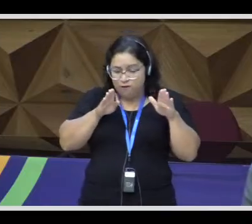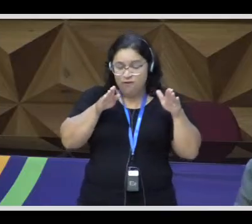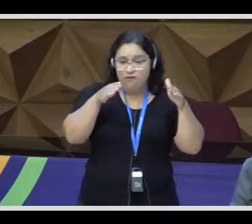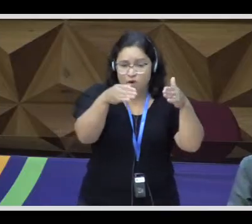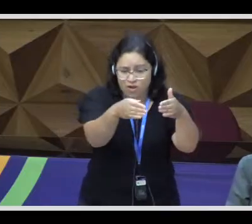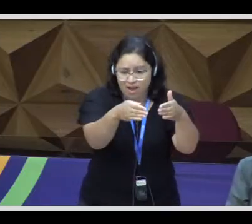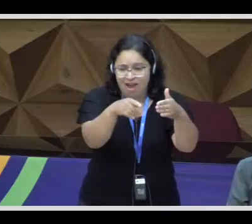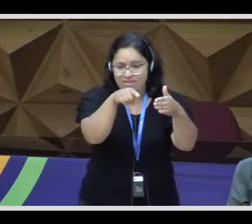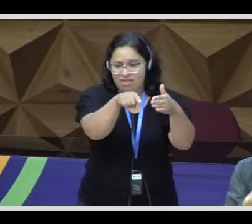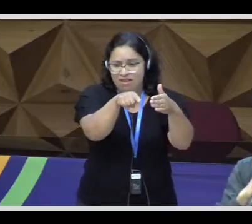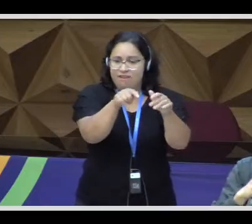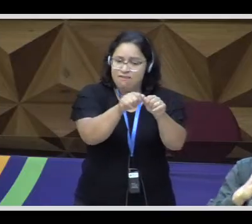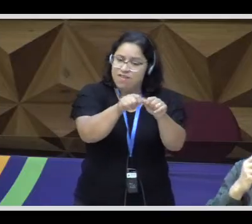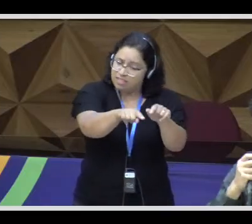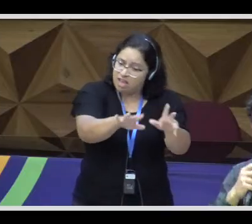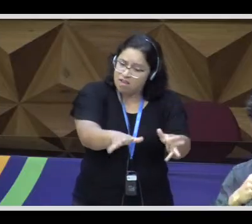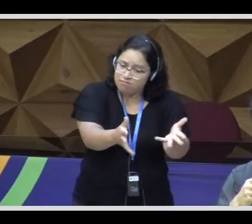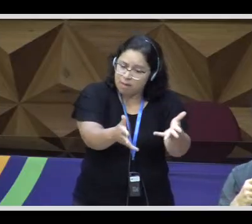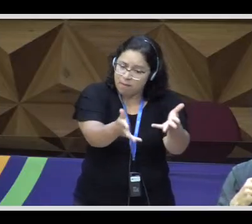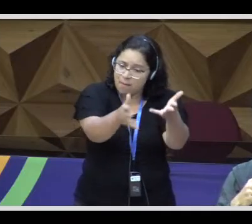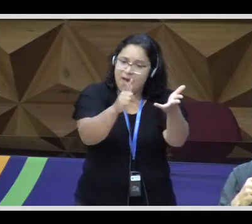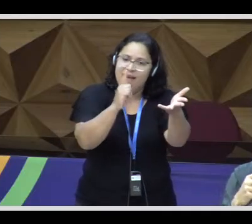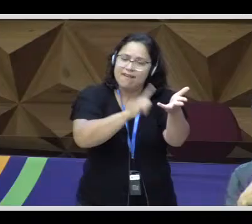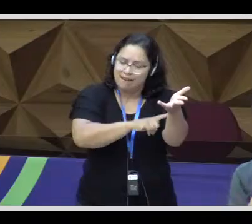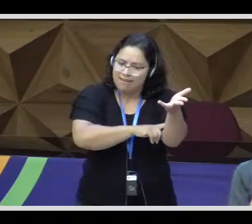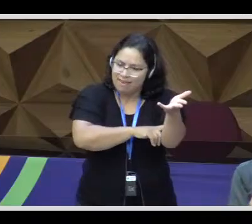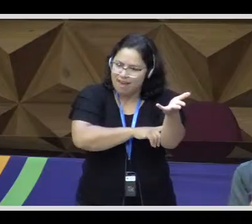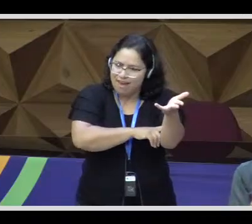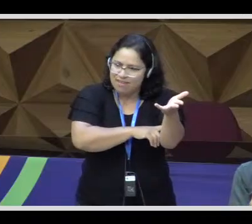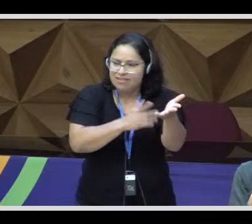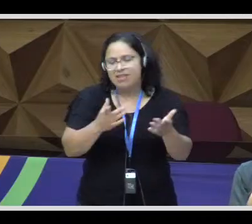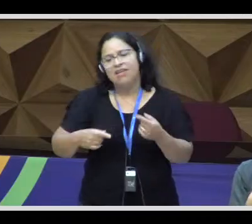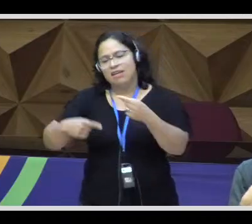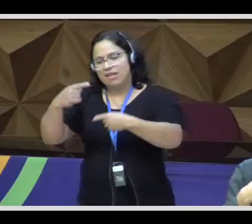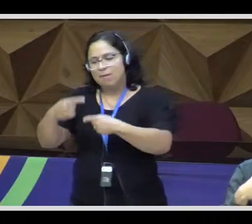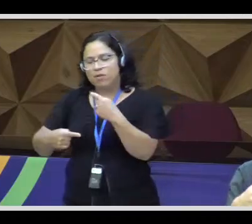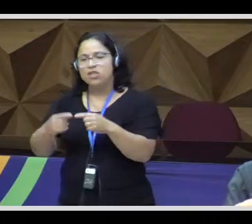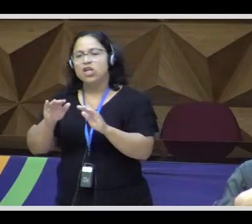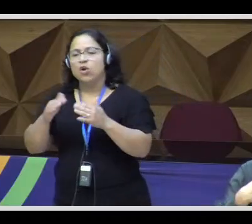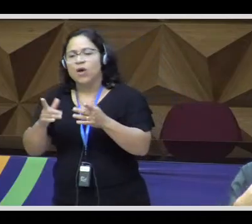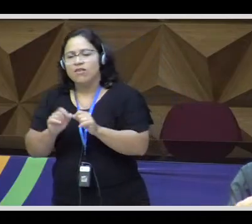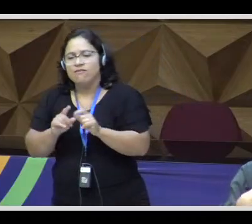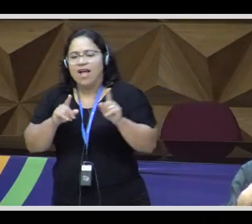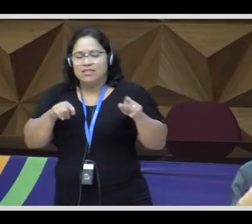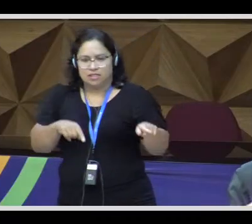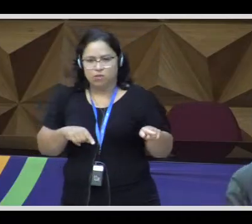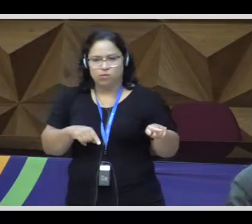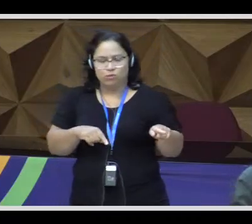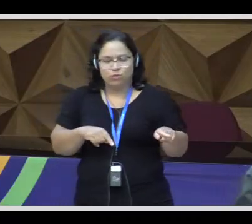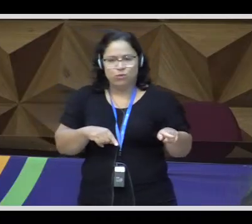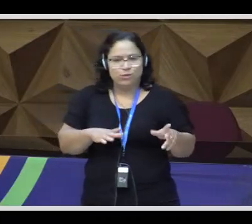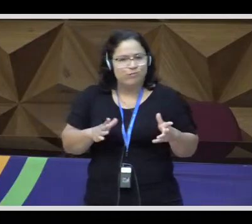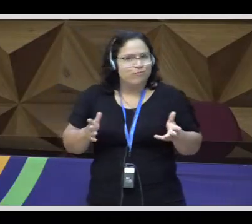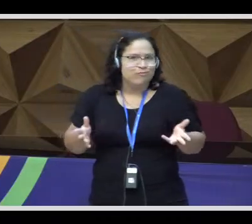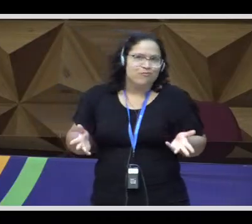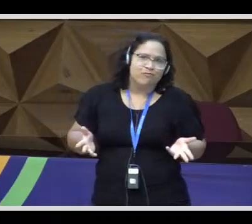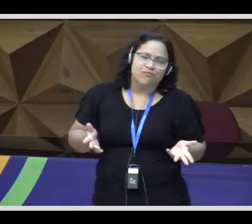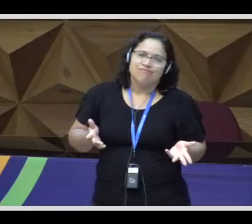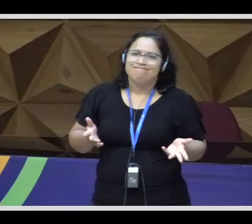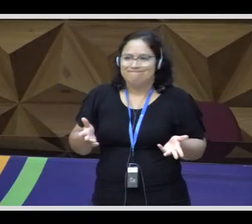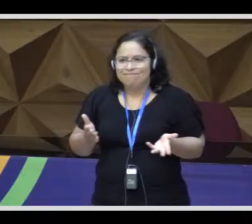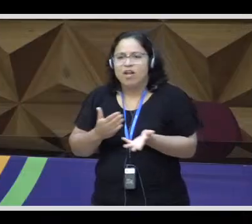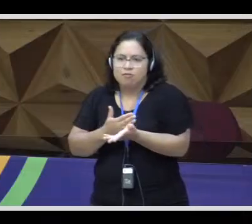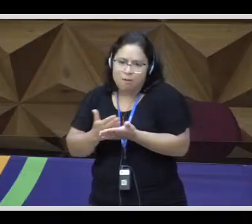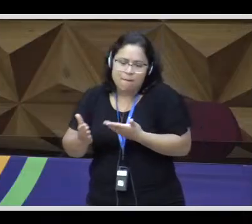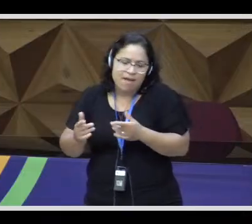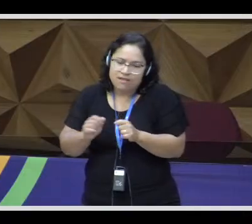win. So in politics, when you do that, you will do whatever you have to do